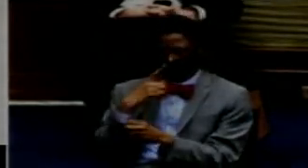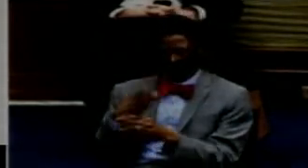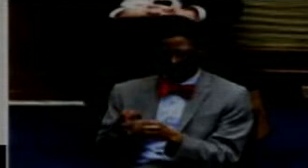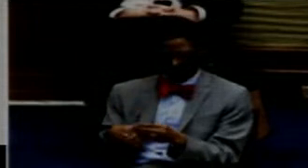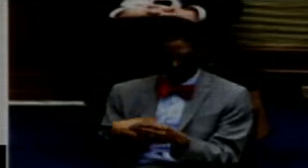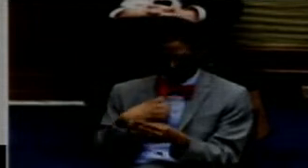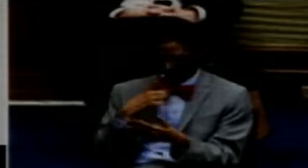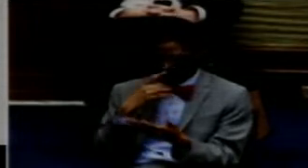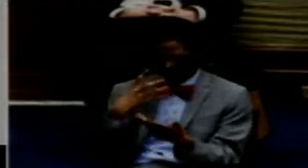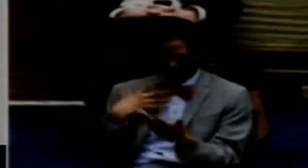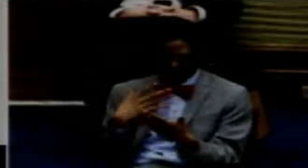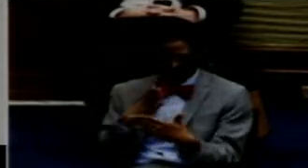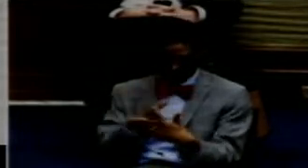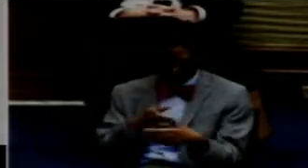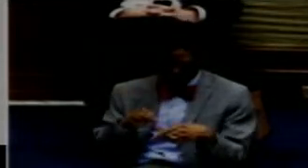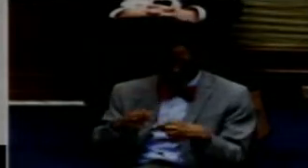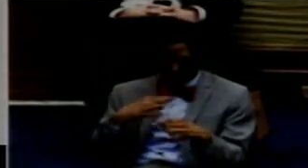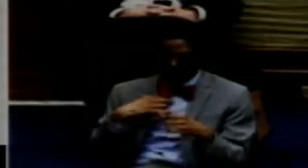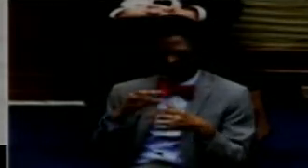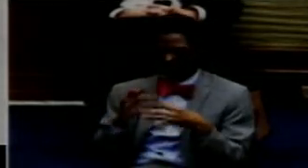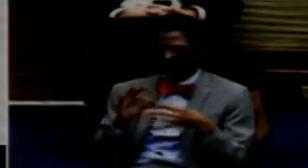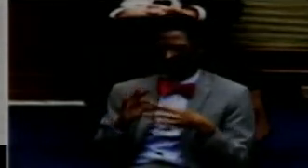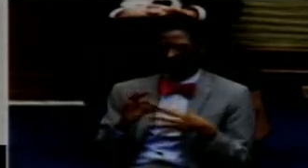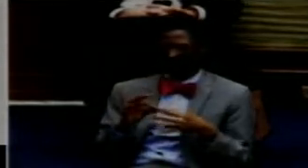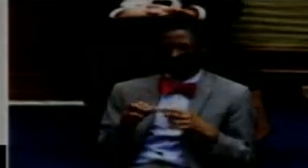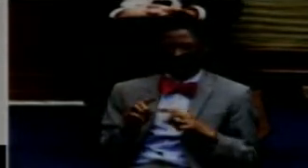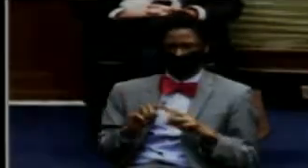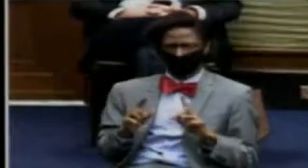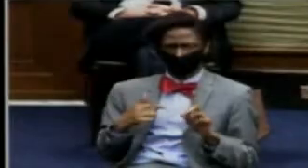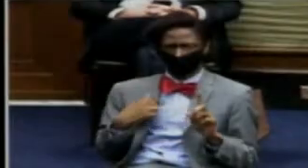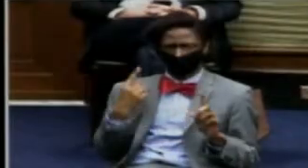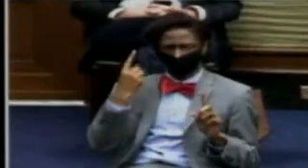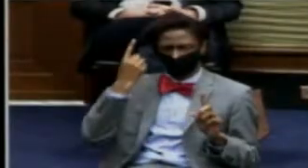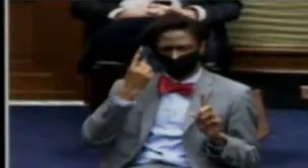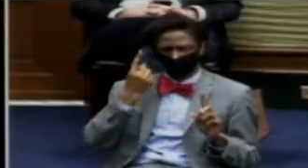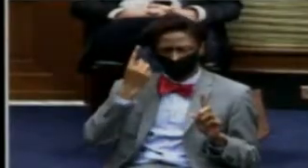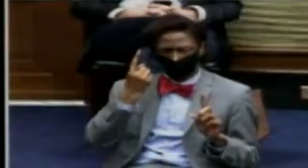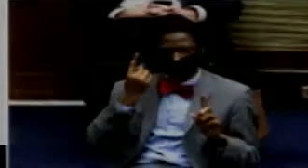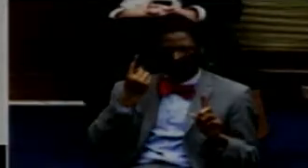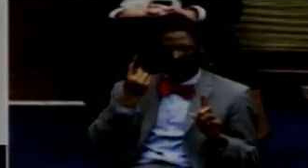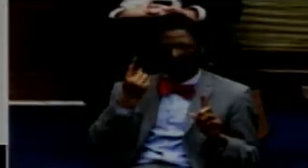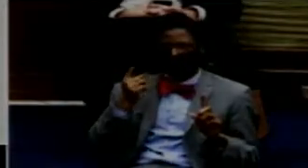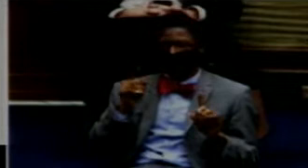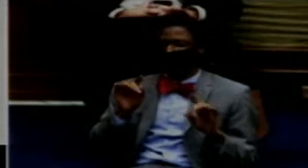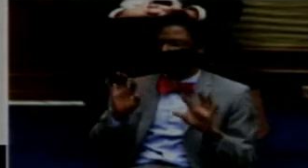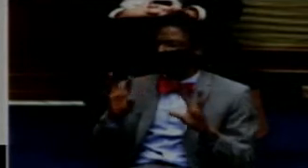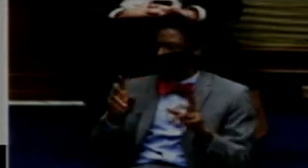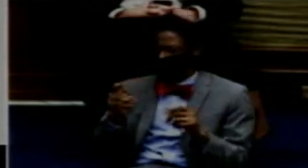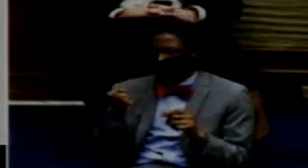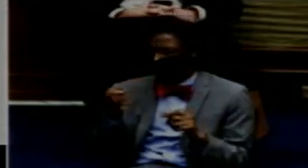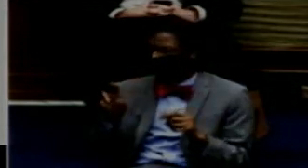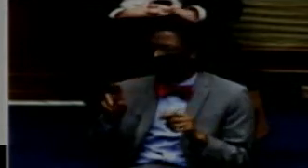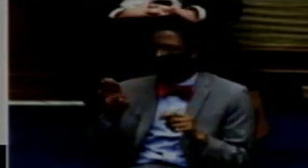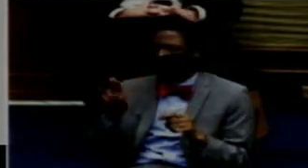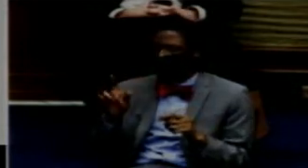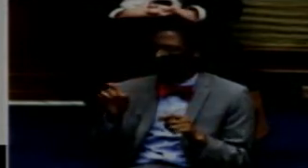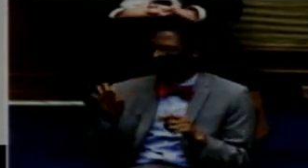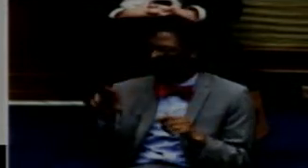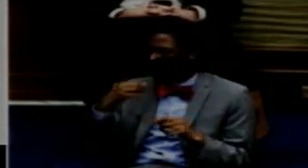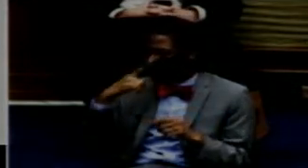I was talking. But yes, I think we've got. Mr. Keller, can you please mute?